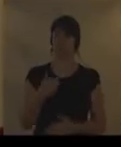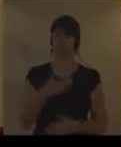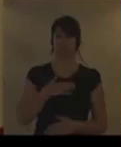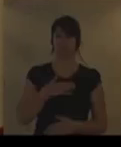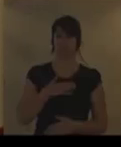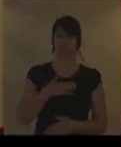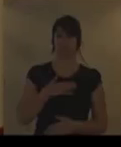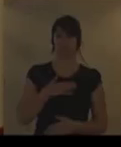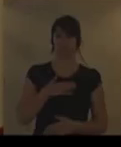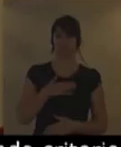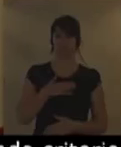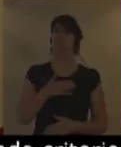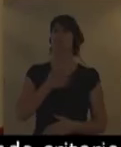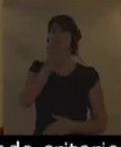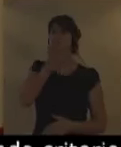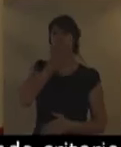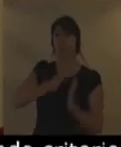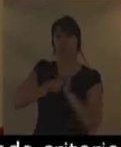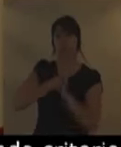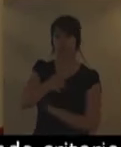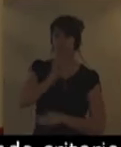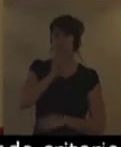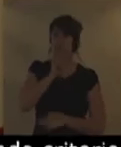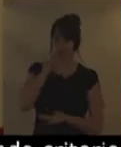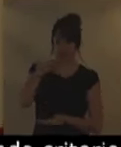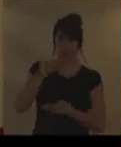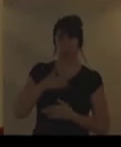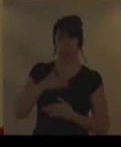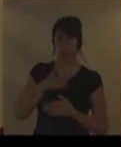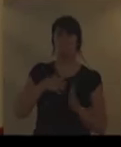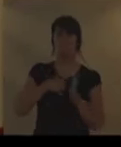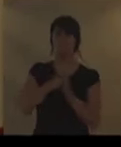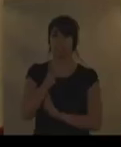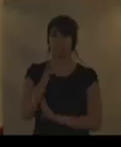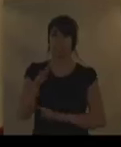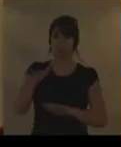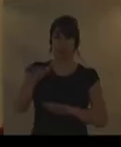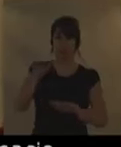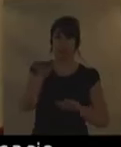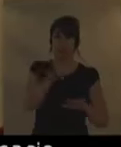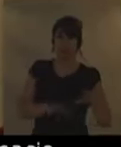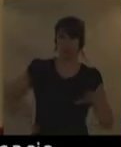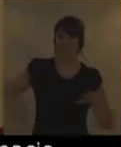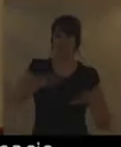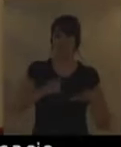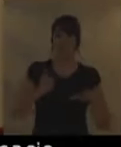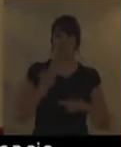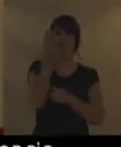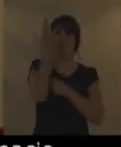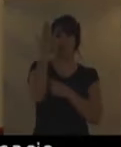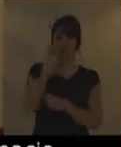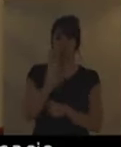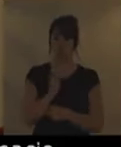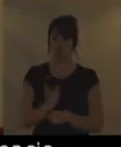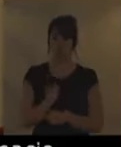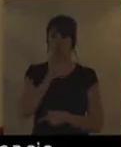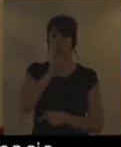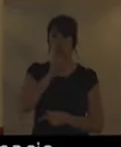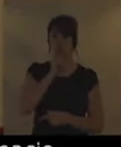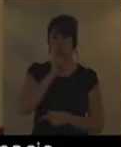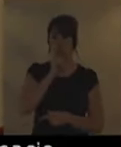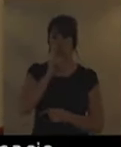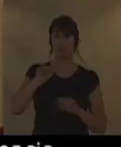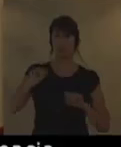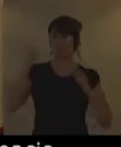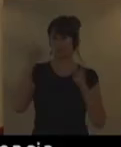hand in space. At first, we used a 3D representation system where positions